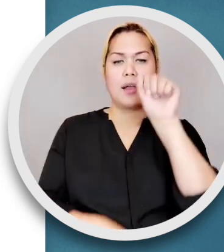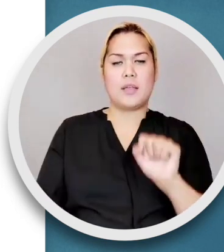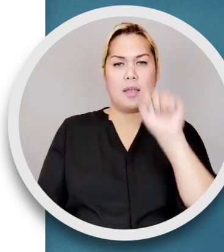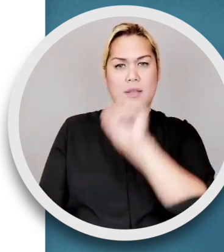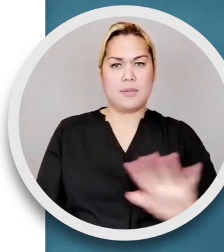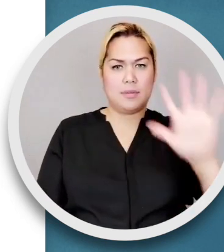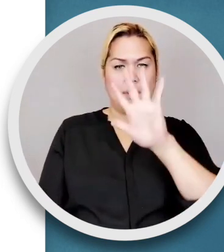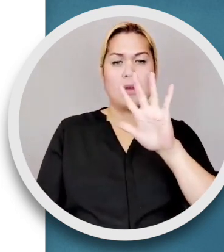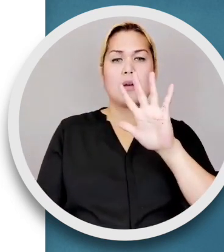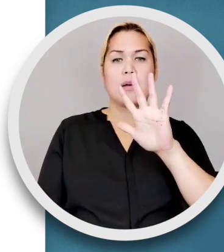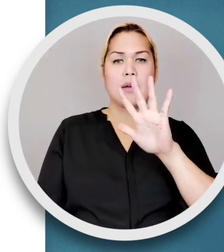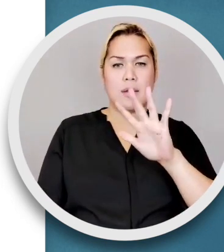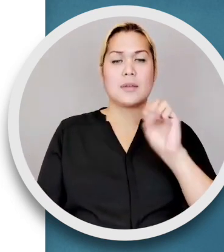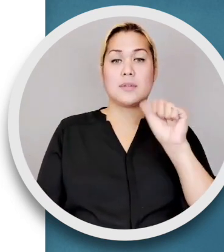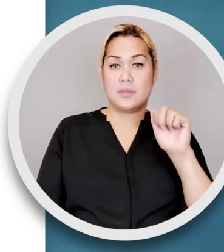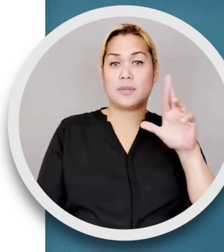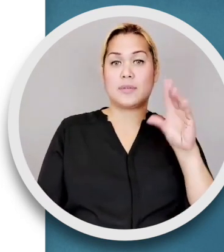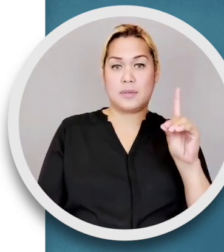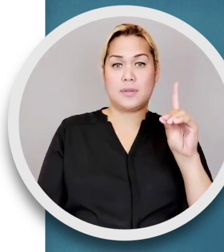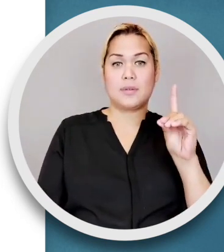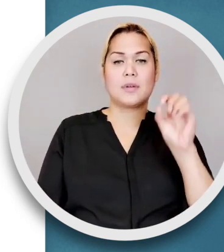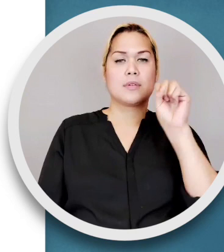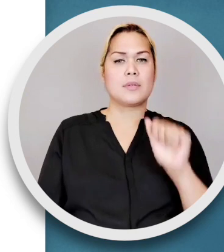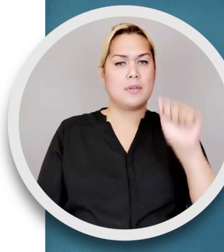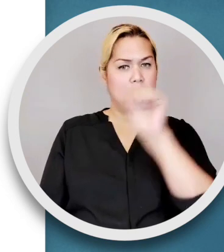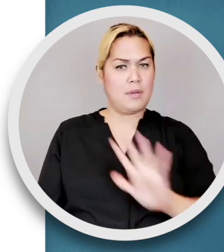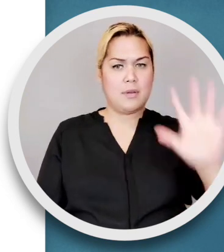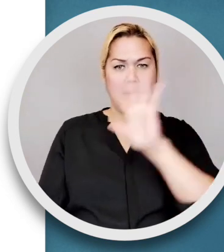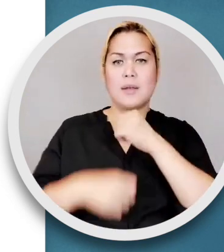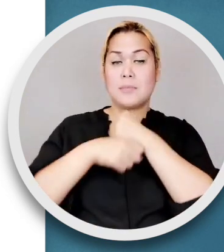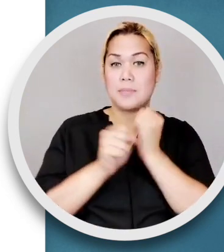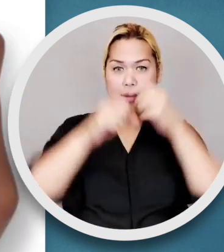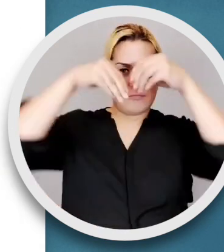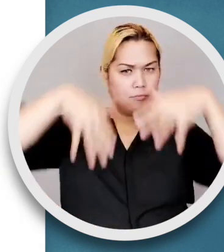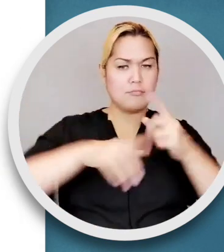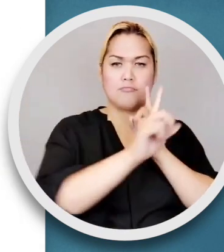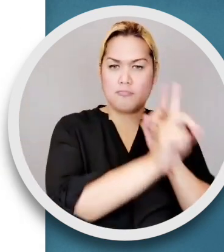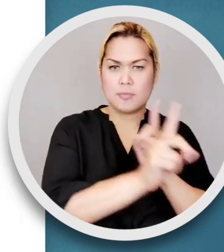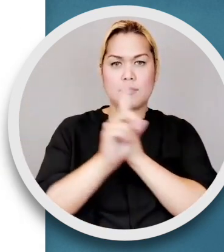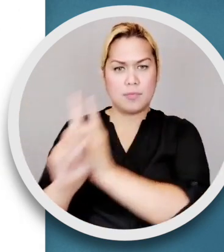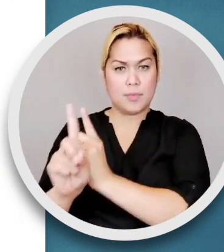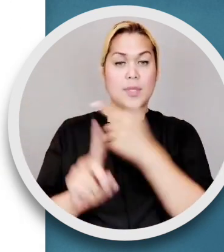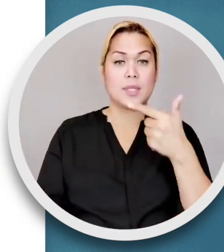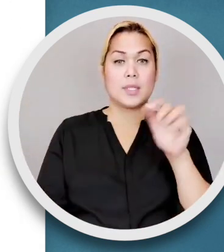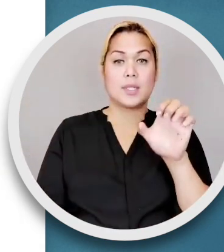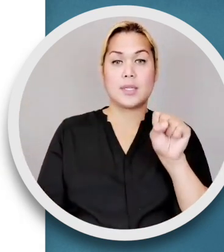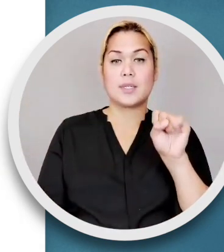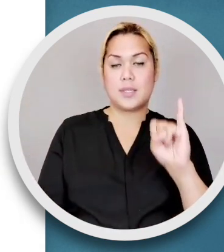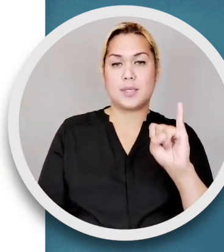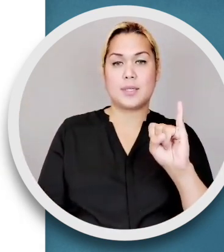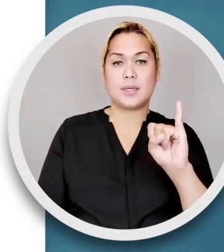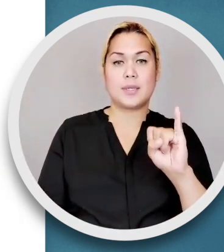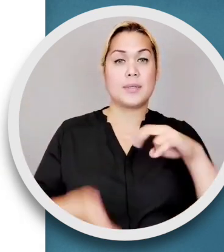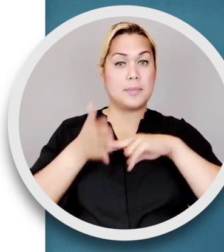Asia Department, or SARD, has developed a GESI framework. The SARD's GESI framework builds on ADB's